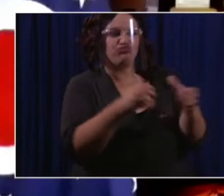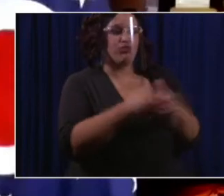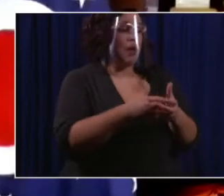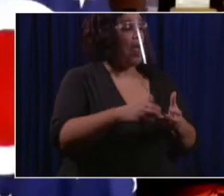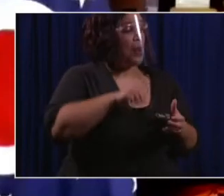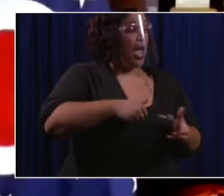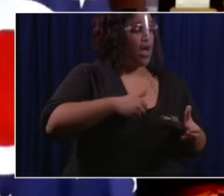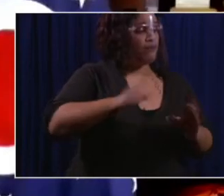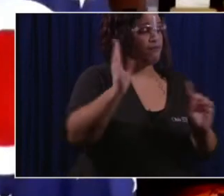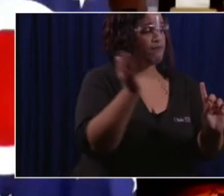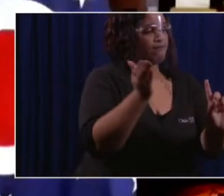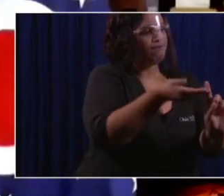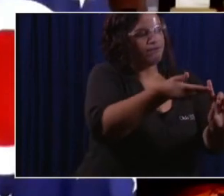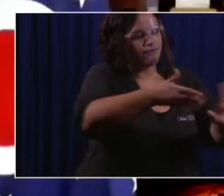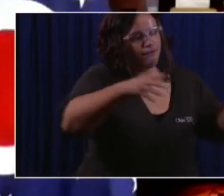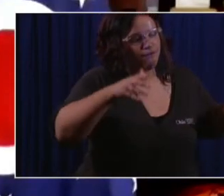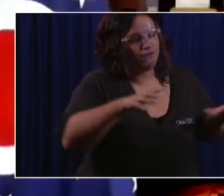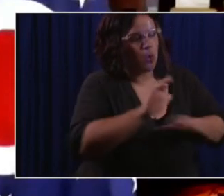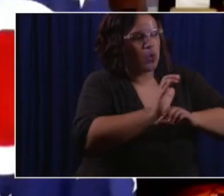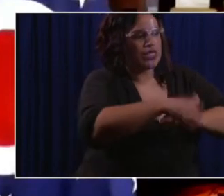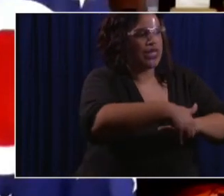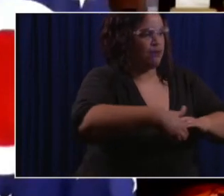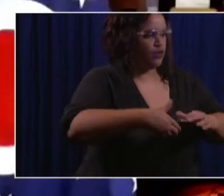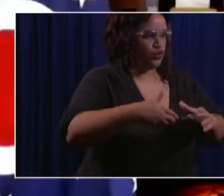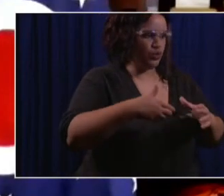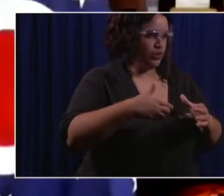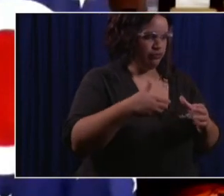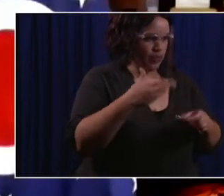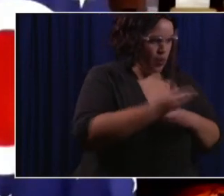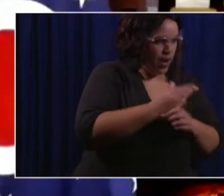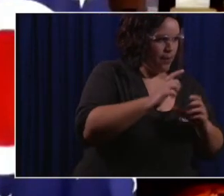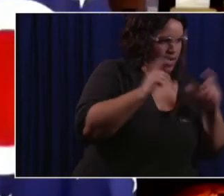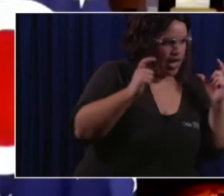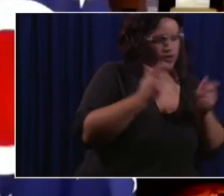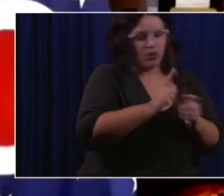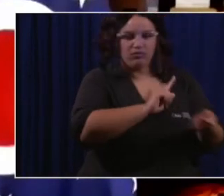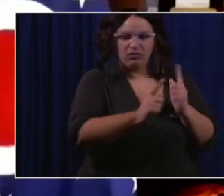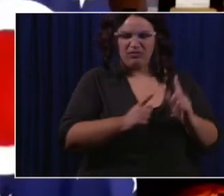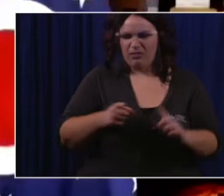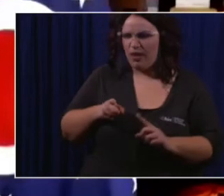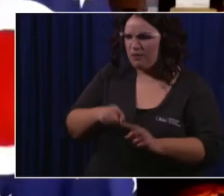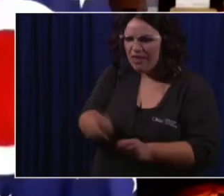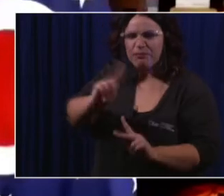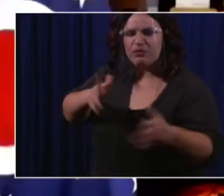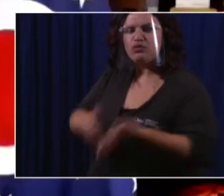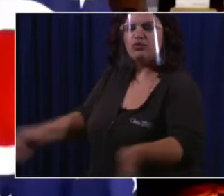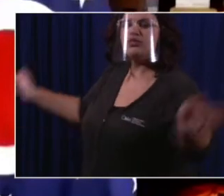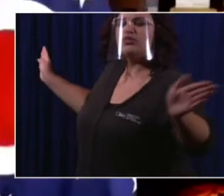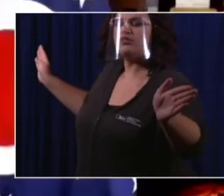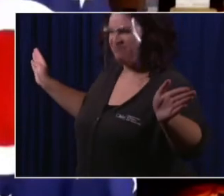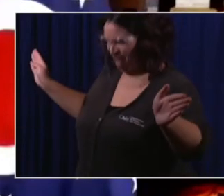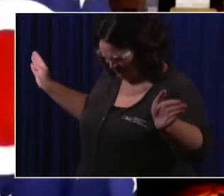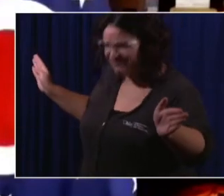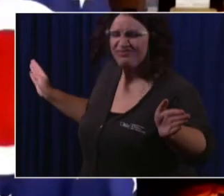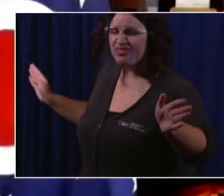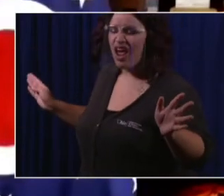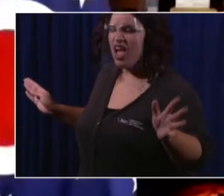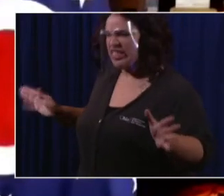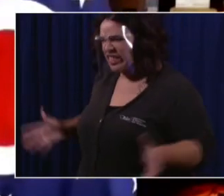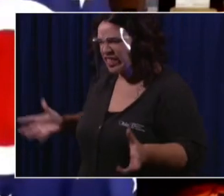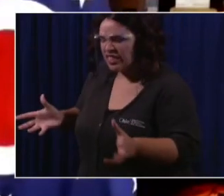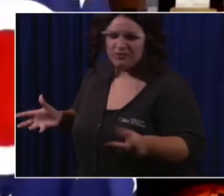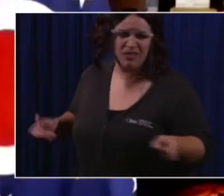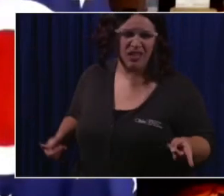that I've done my level best to practice what we preach. I've worn masks, tried to